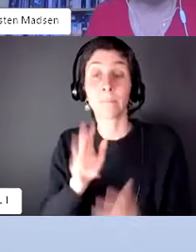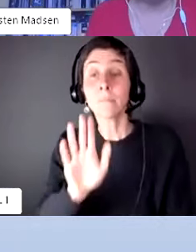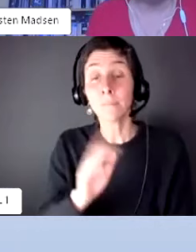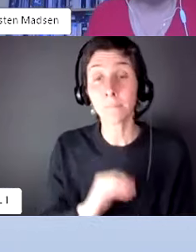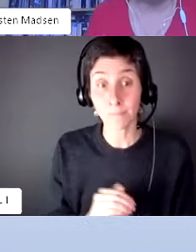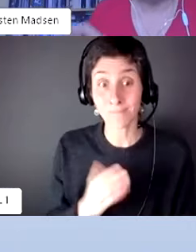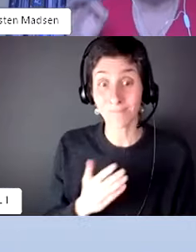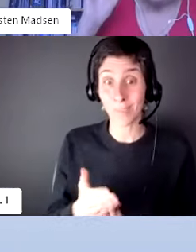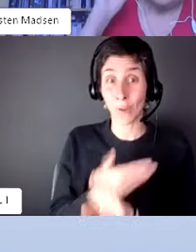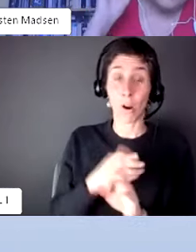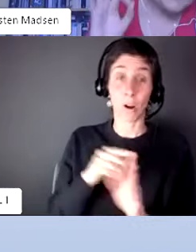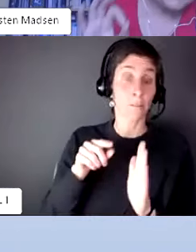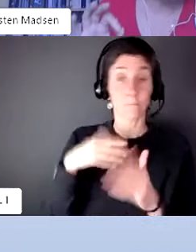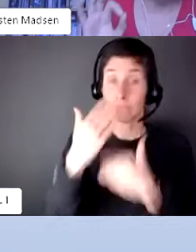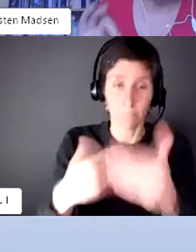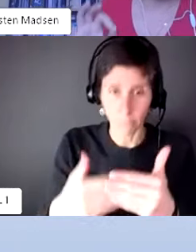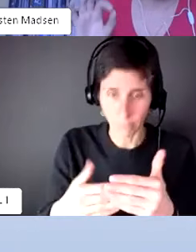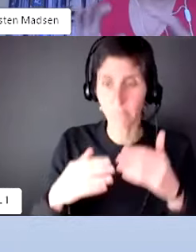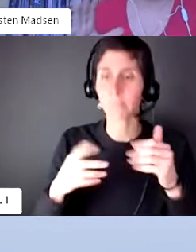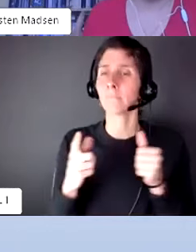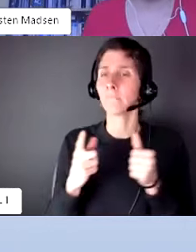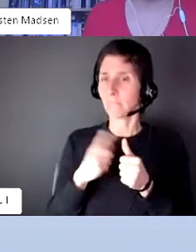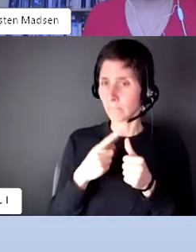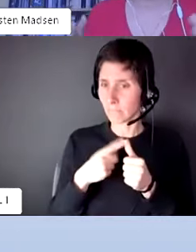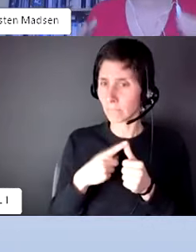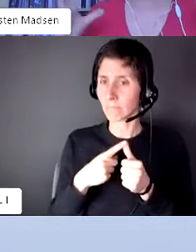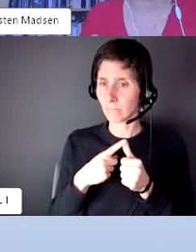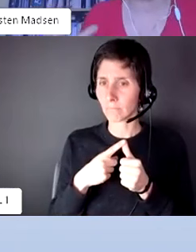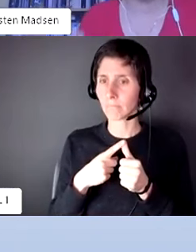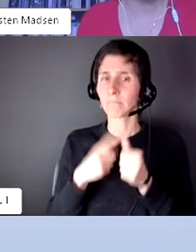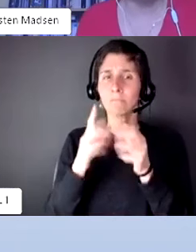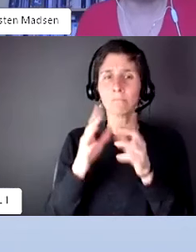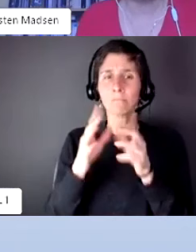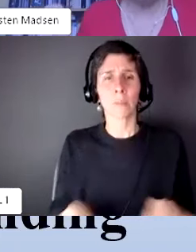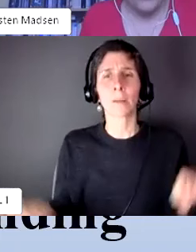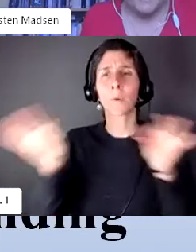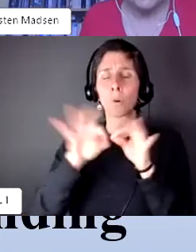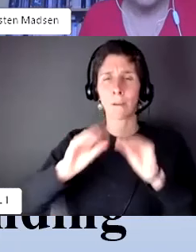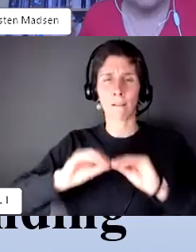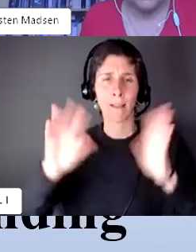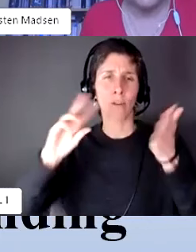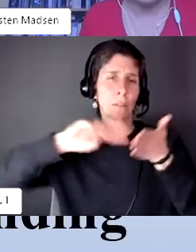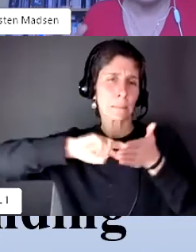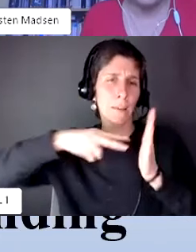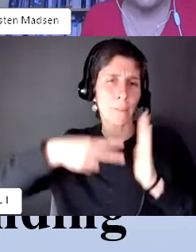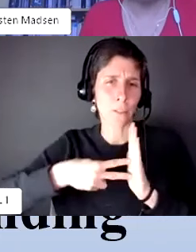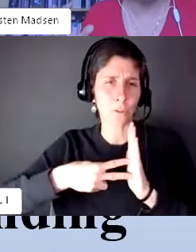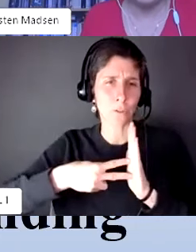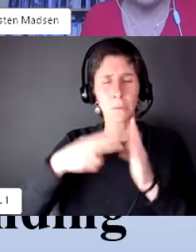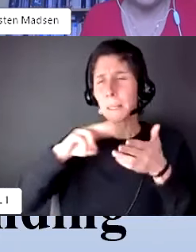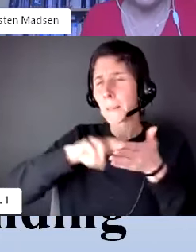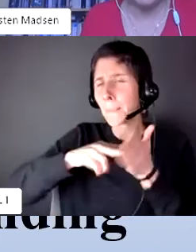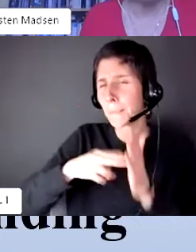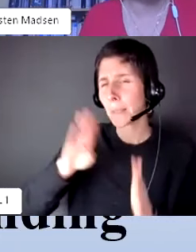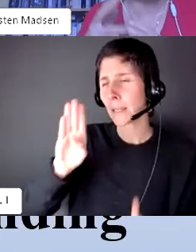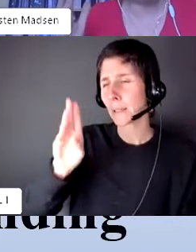get started, we need to always actually give a definition for what bullying is between